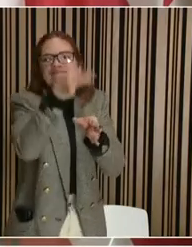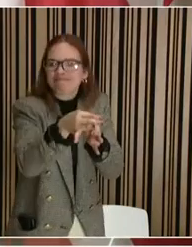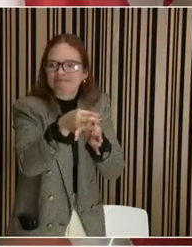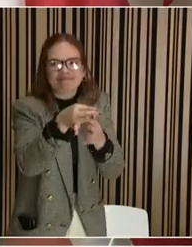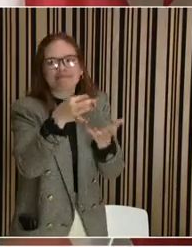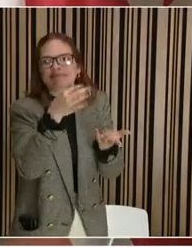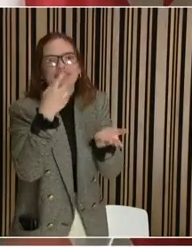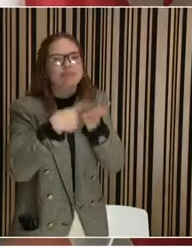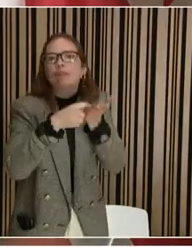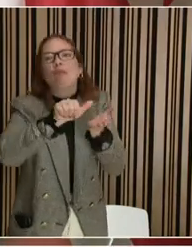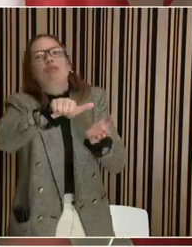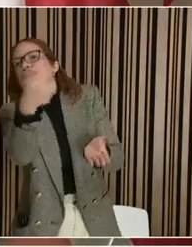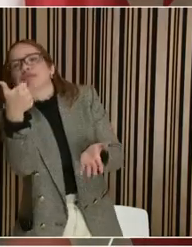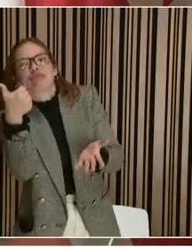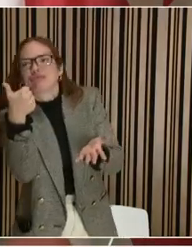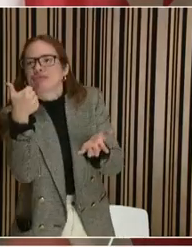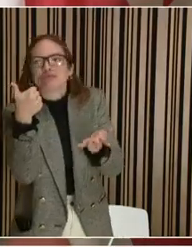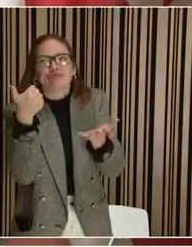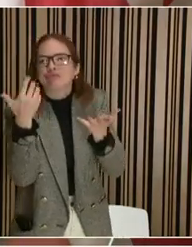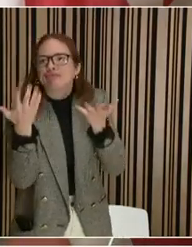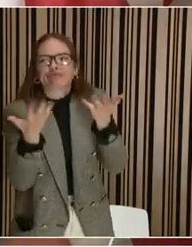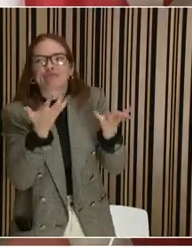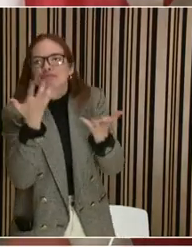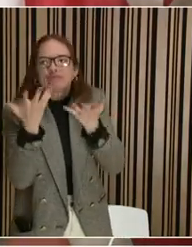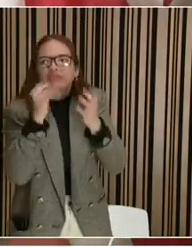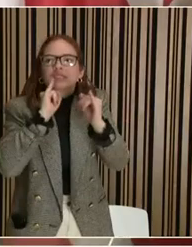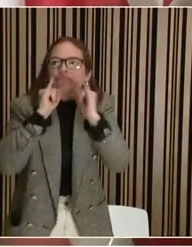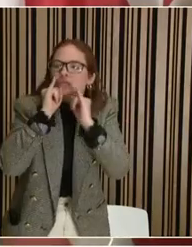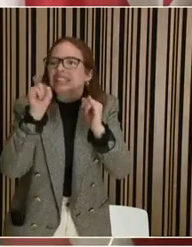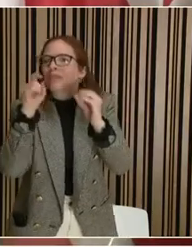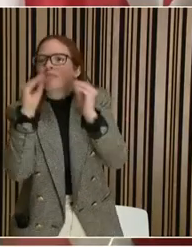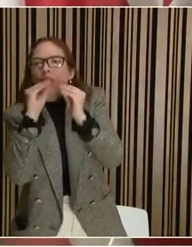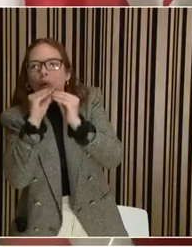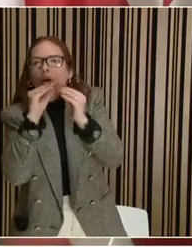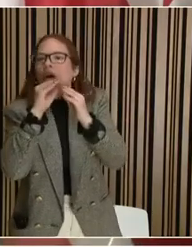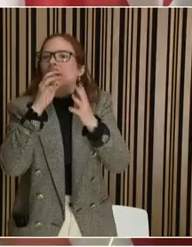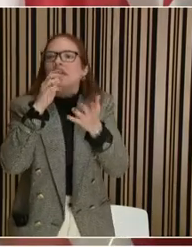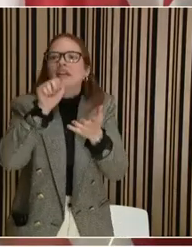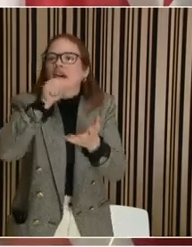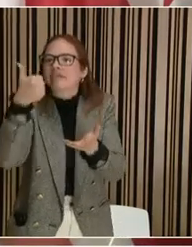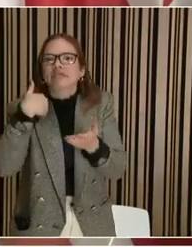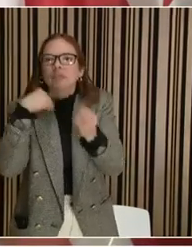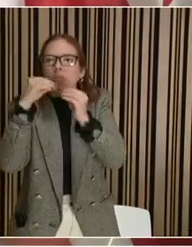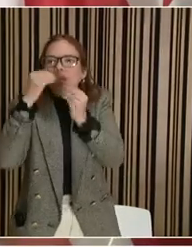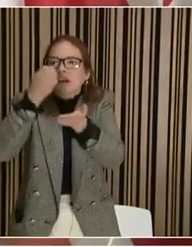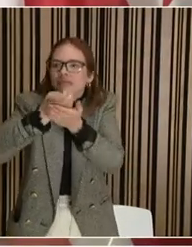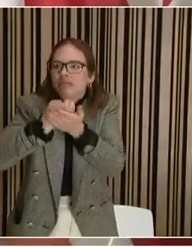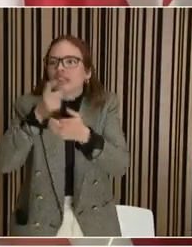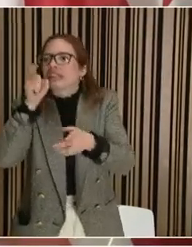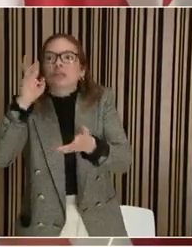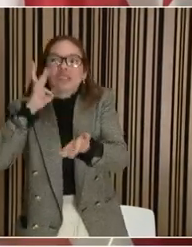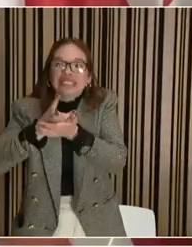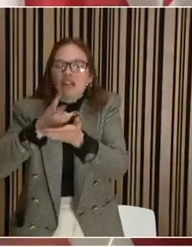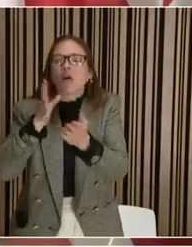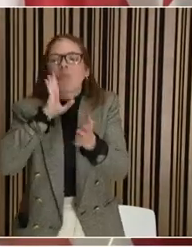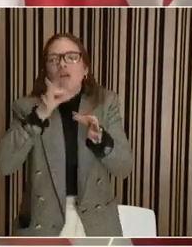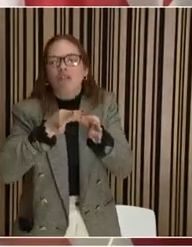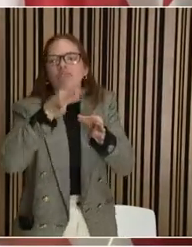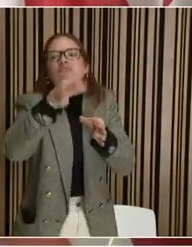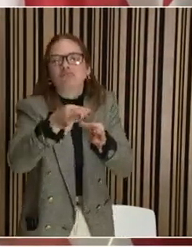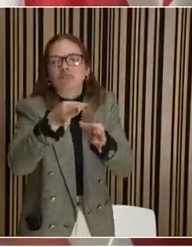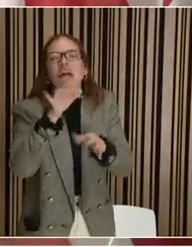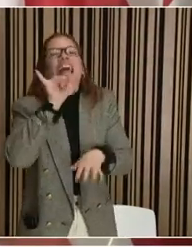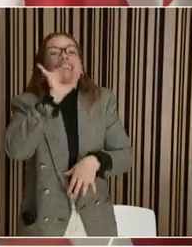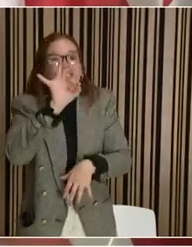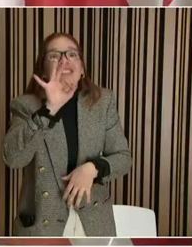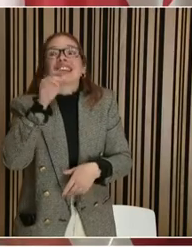discuss or talk with, or another witness, and they want to write things up, we need another, then we may get that. But we will let you know about that. I want to